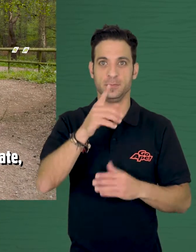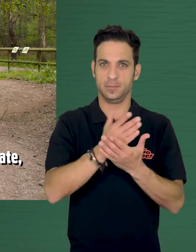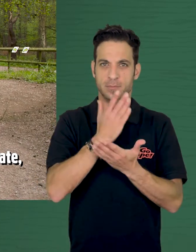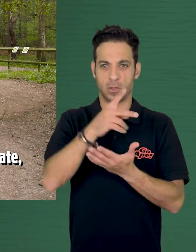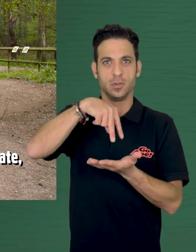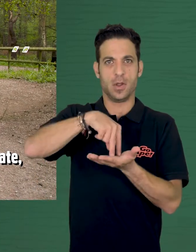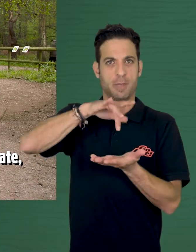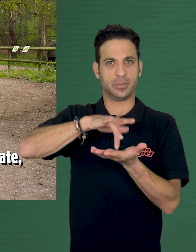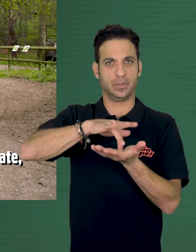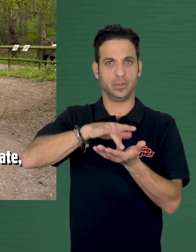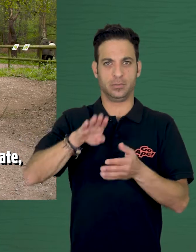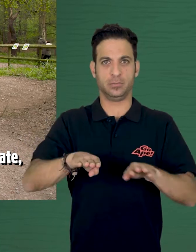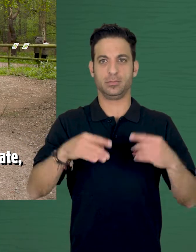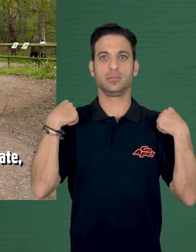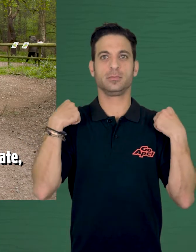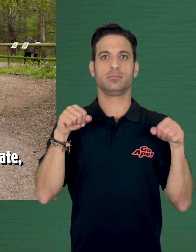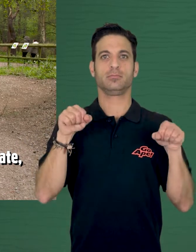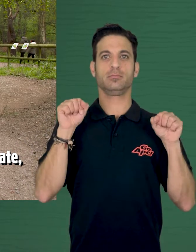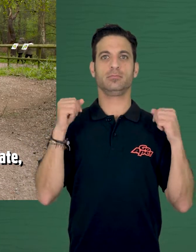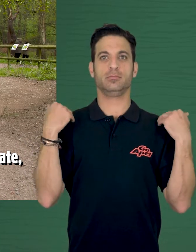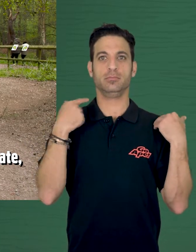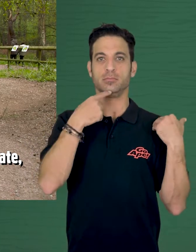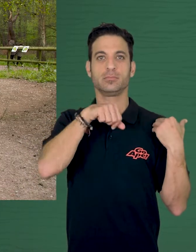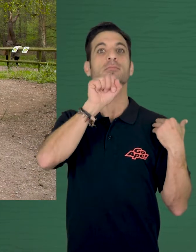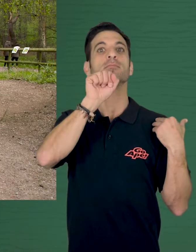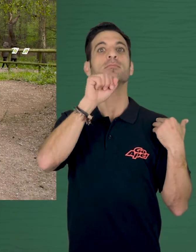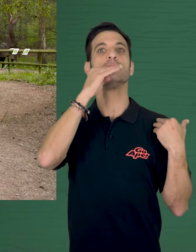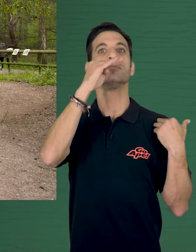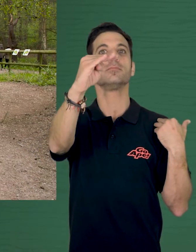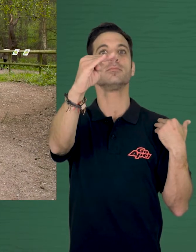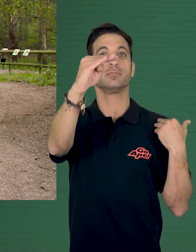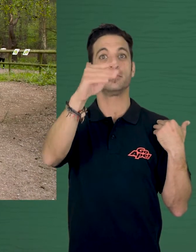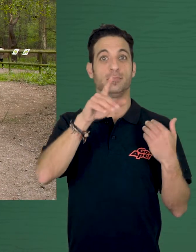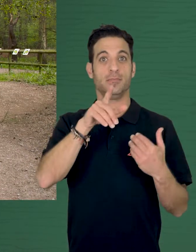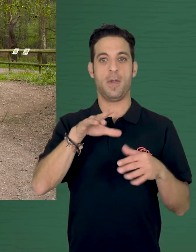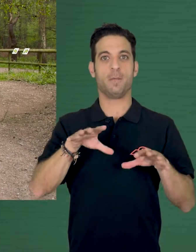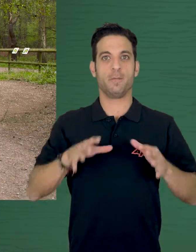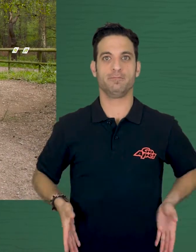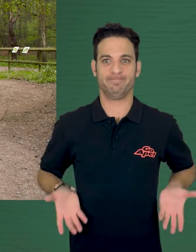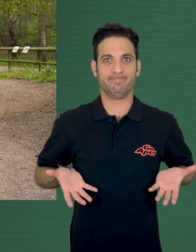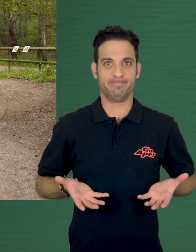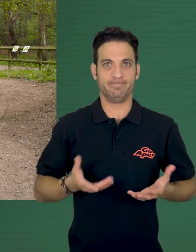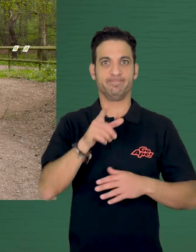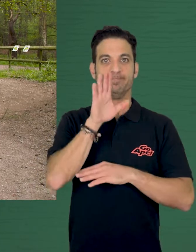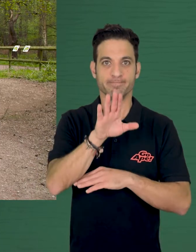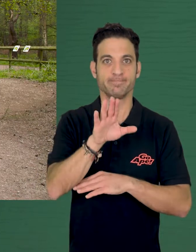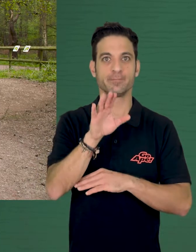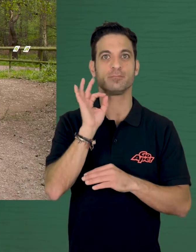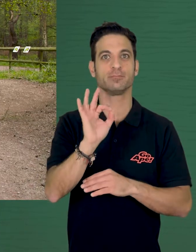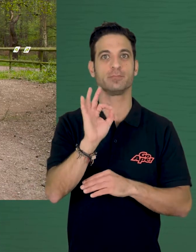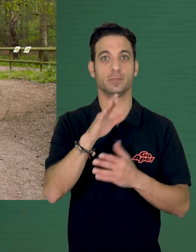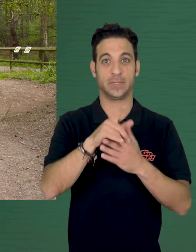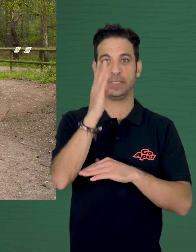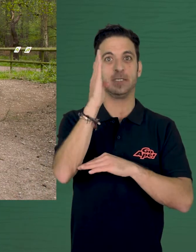want to be keeping your feet central in the foot plates, your shoulders back, your head up. Make sure you're looking forwards and keep your bum tucked in at the back as well.